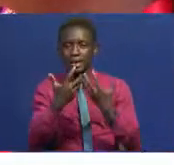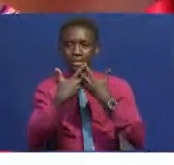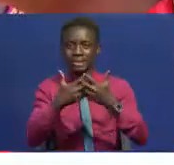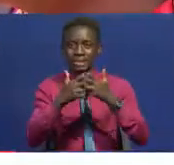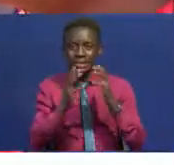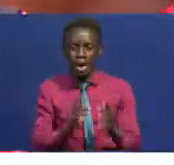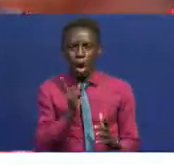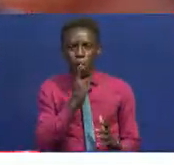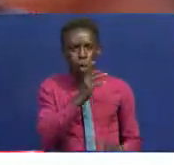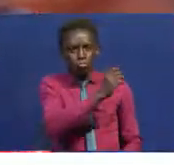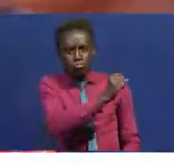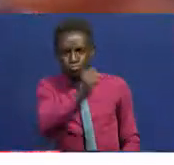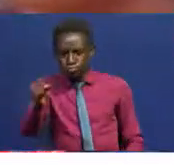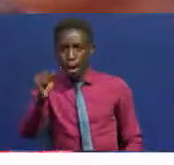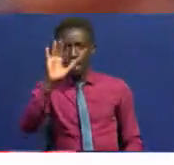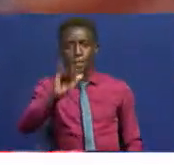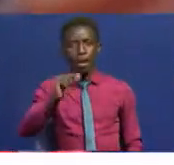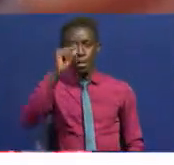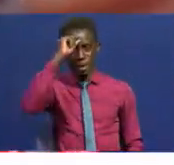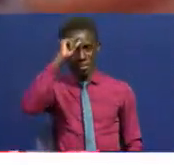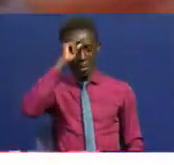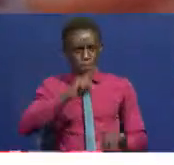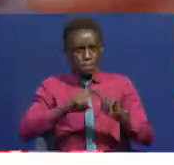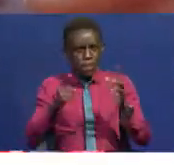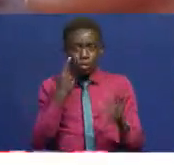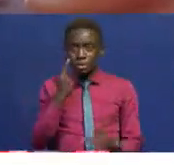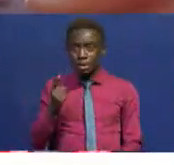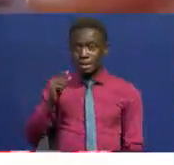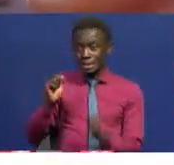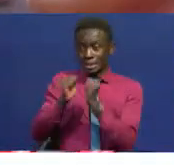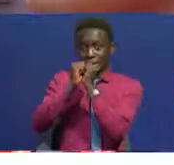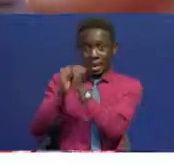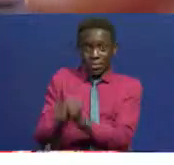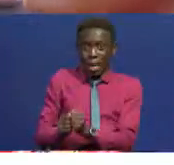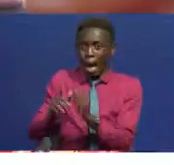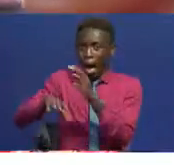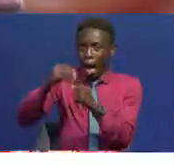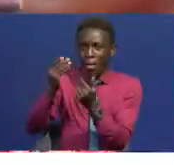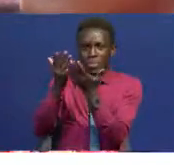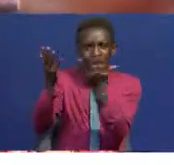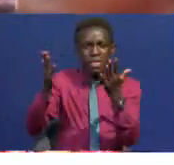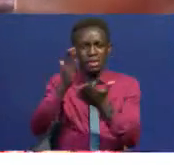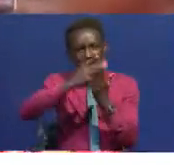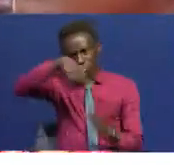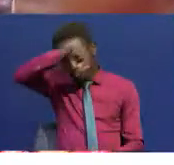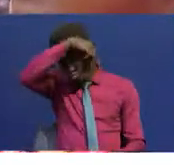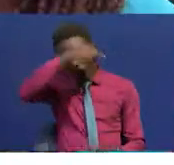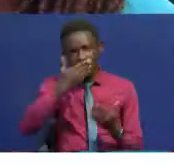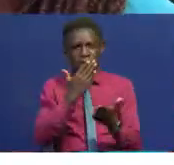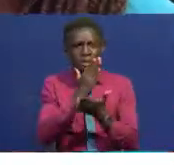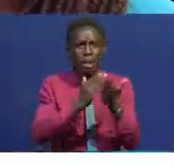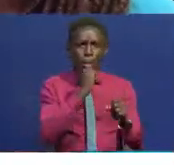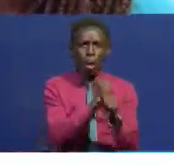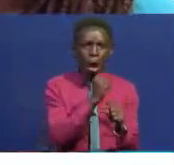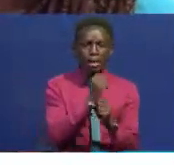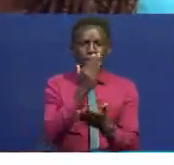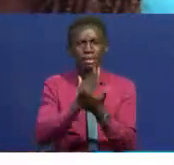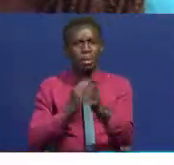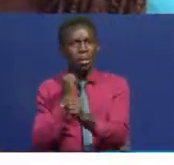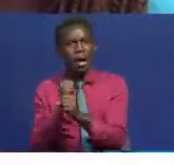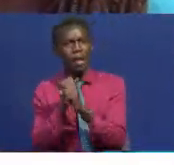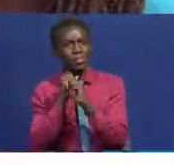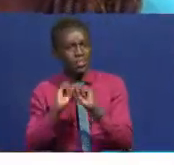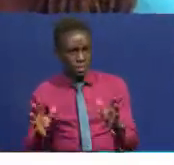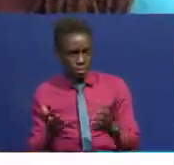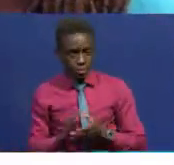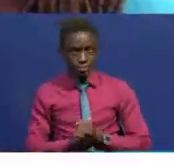government. However, we have about 10,000 who are out there who have graduated. Some are working and some are not working. To respect these